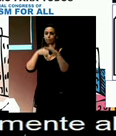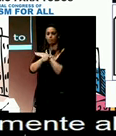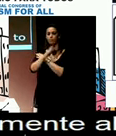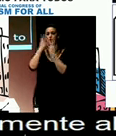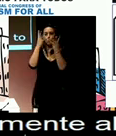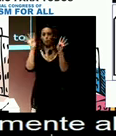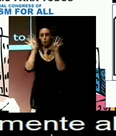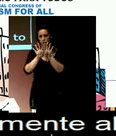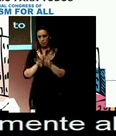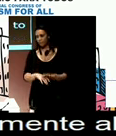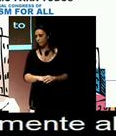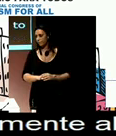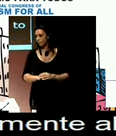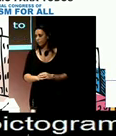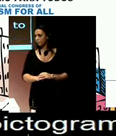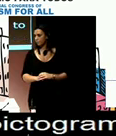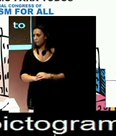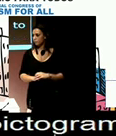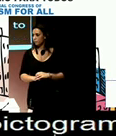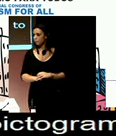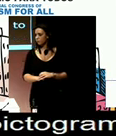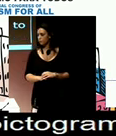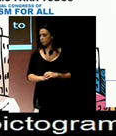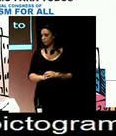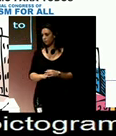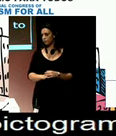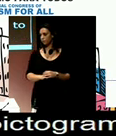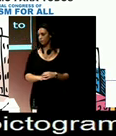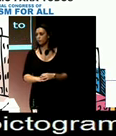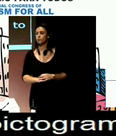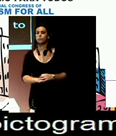It's a pictogram of the entrance to the city walls.